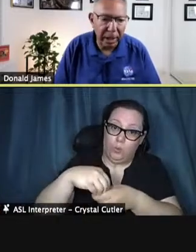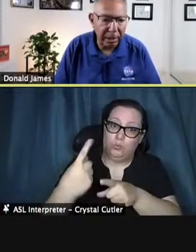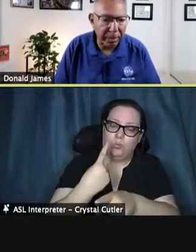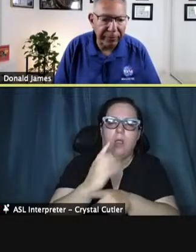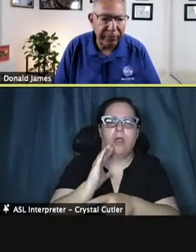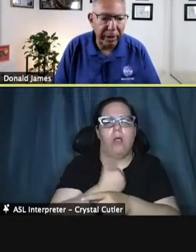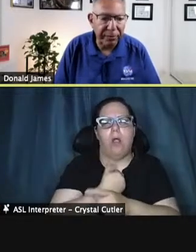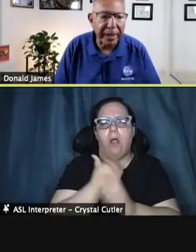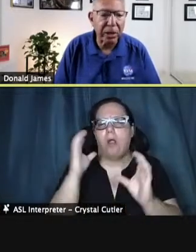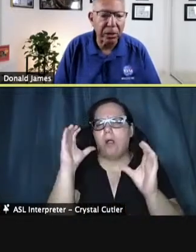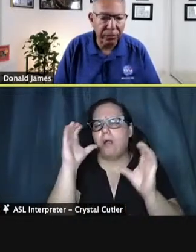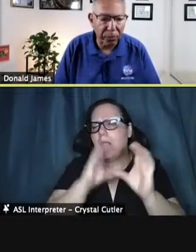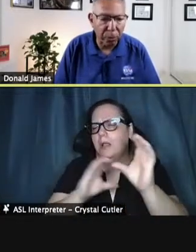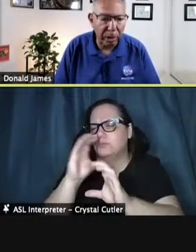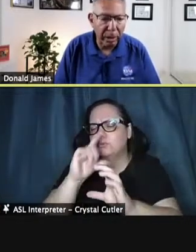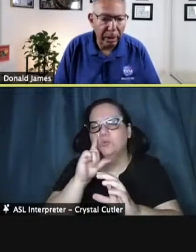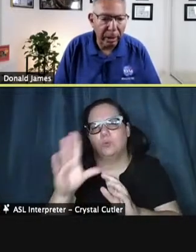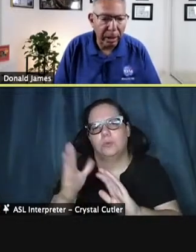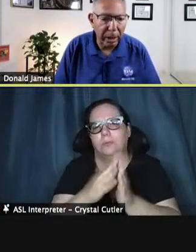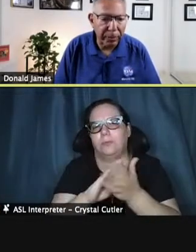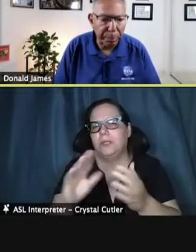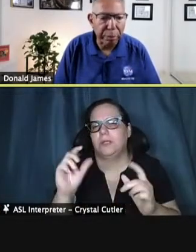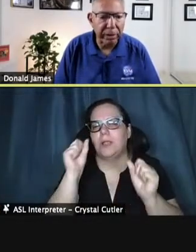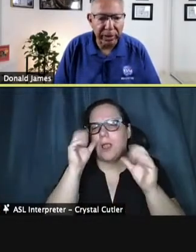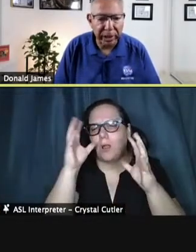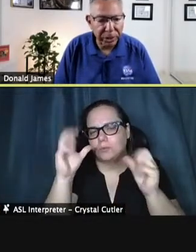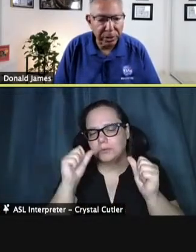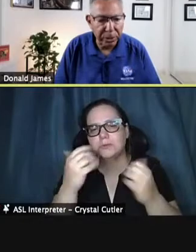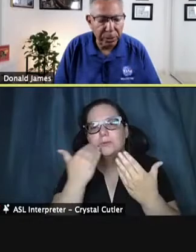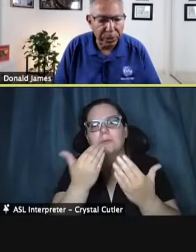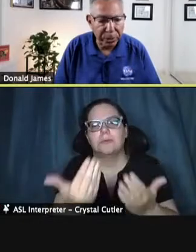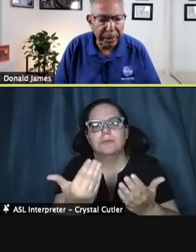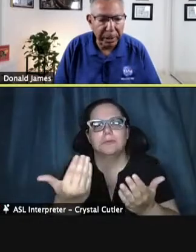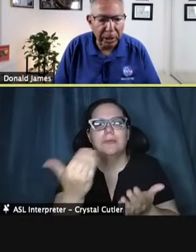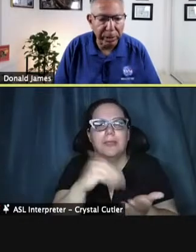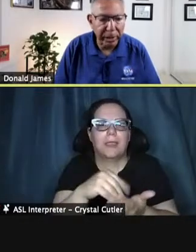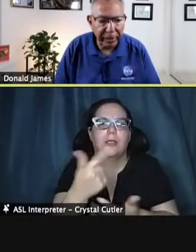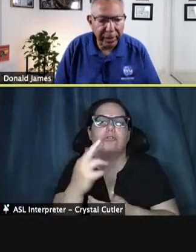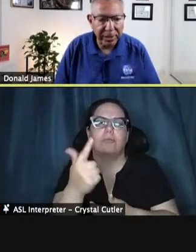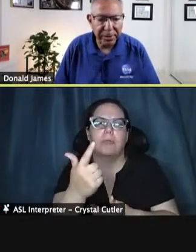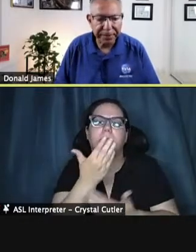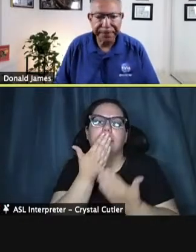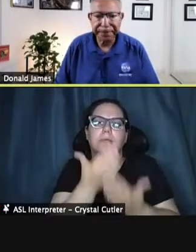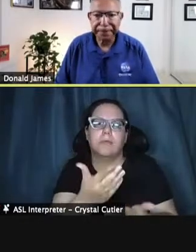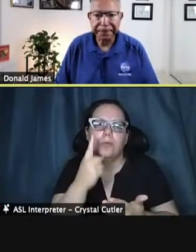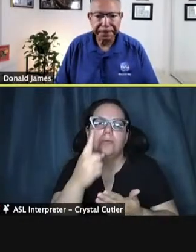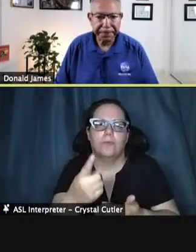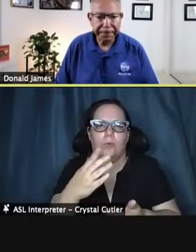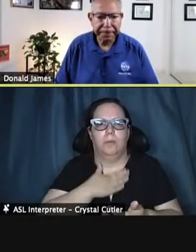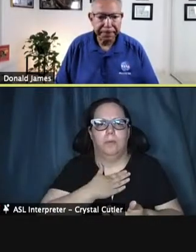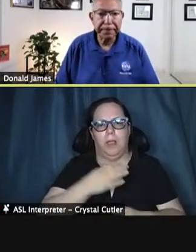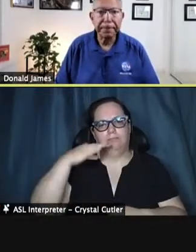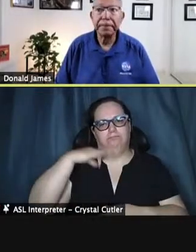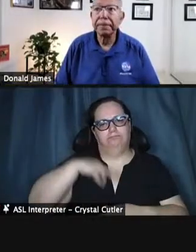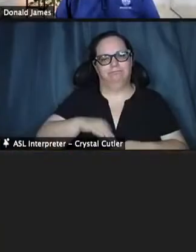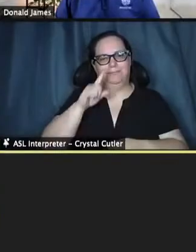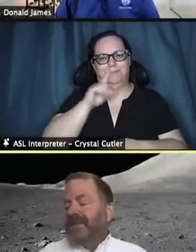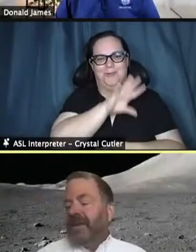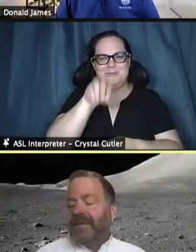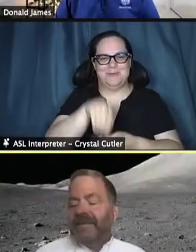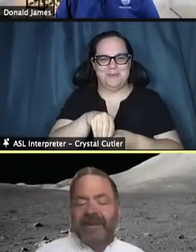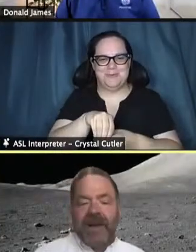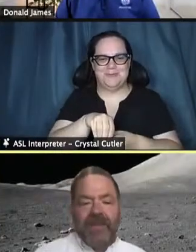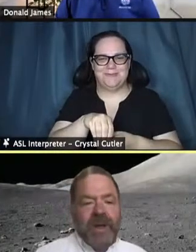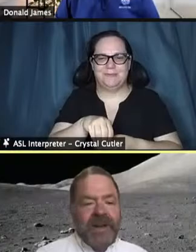once again, my friend, thank you for the privilege to be included in this. Thank you so